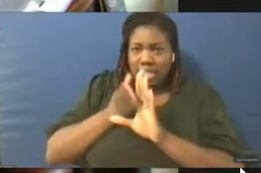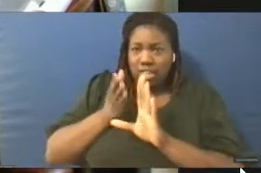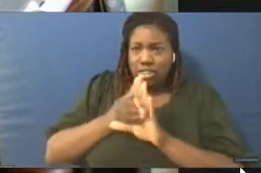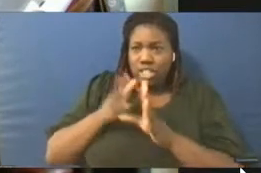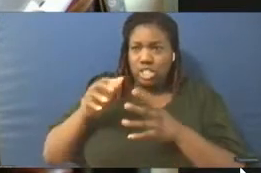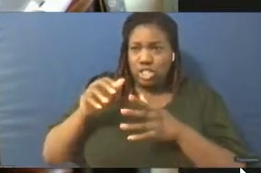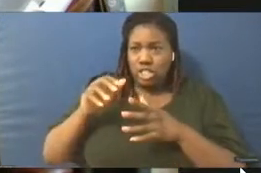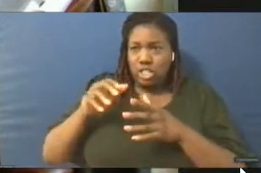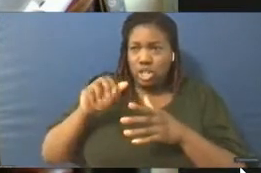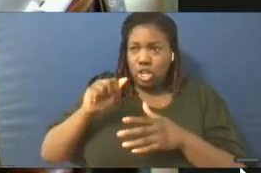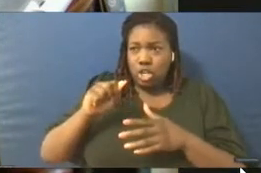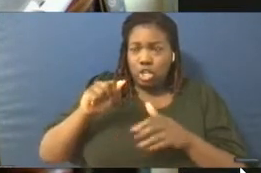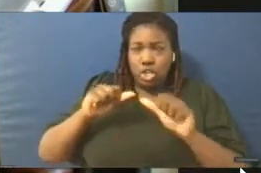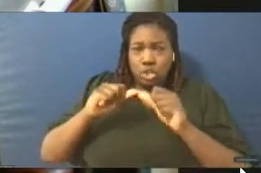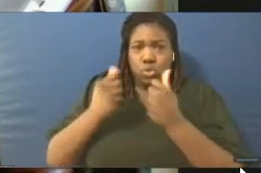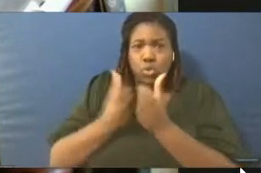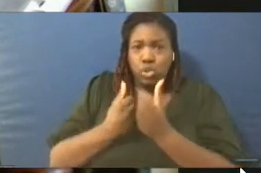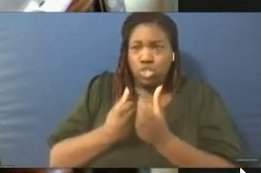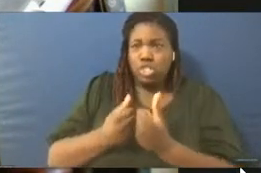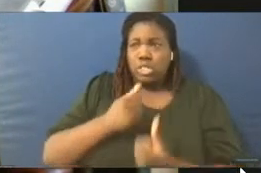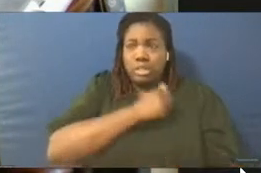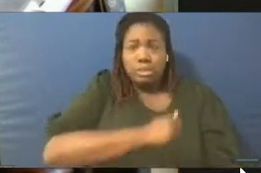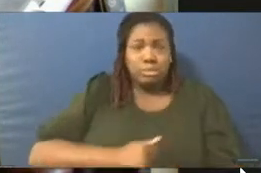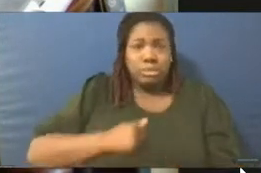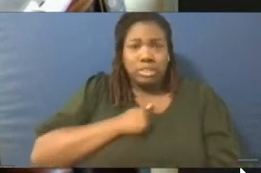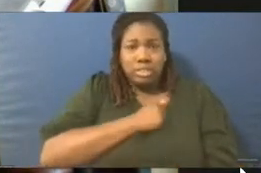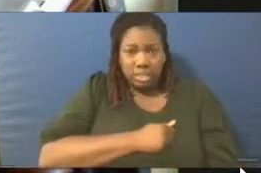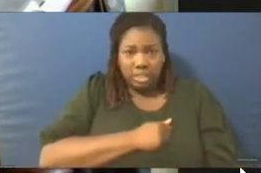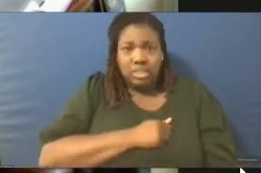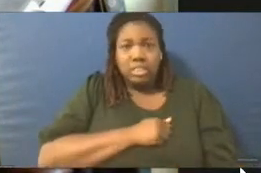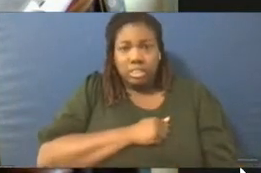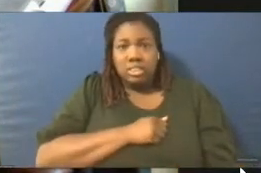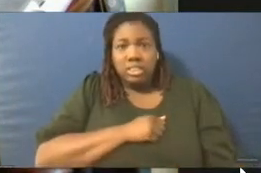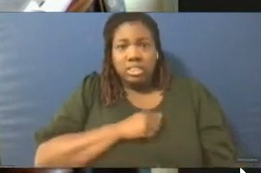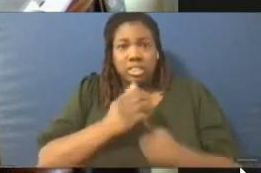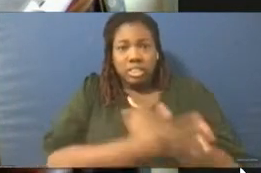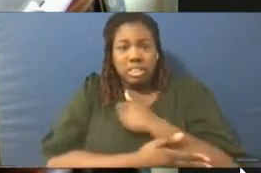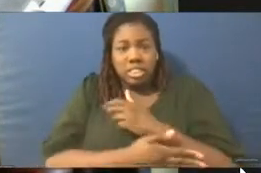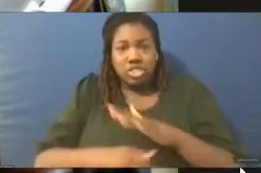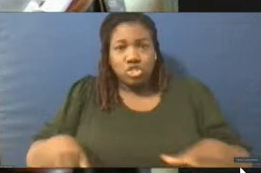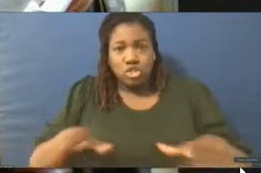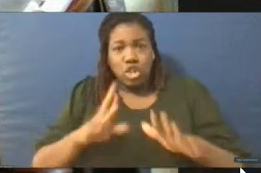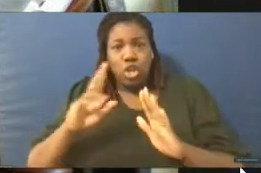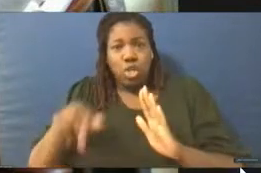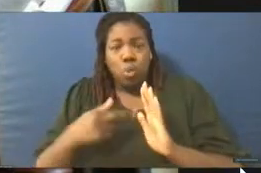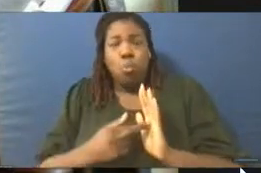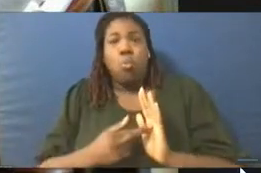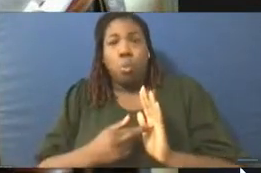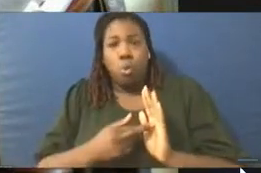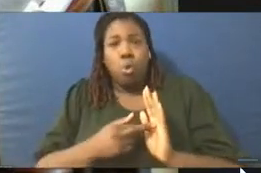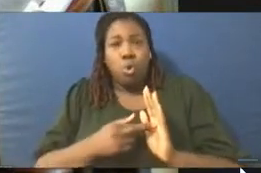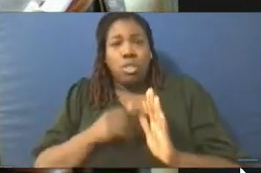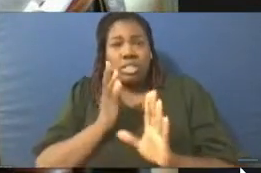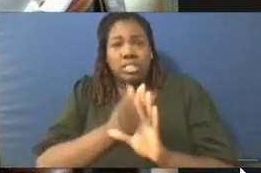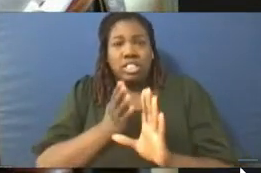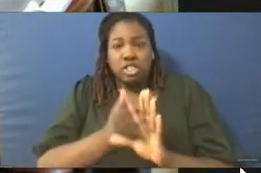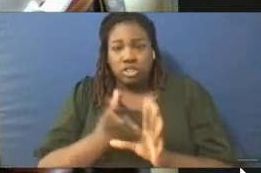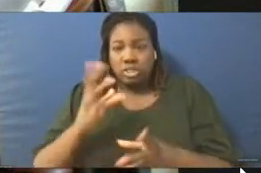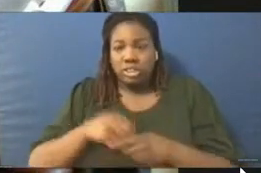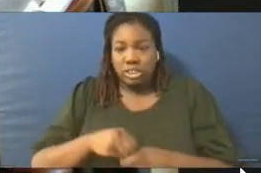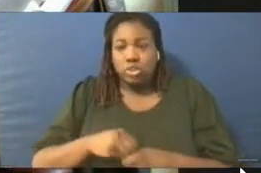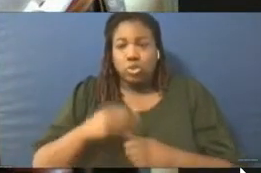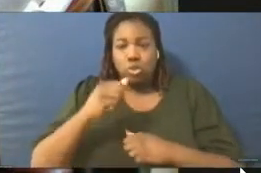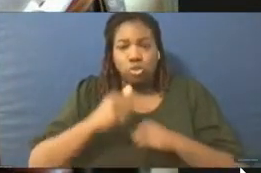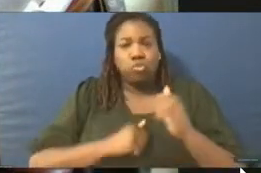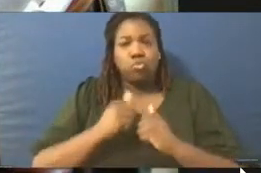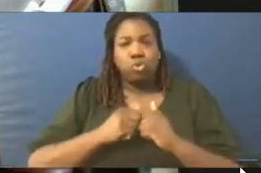formally apologized to the country for the role the psychiatry has played in perpetuating structural racism. and they've now started